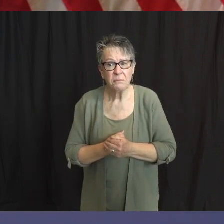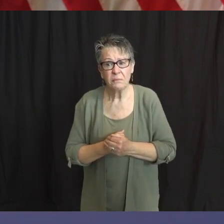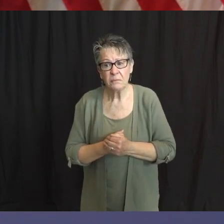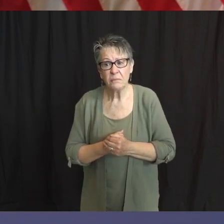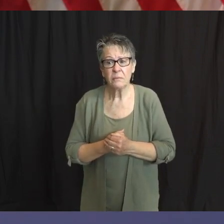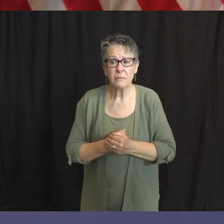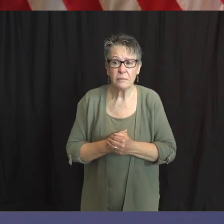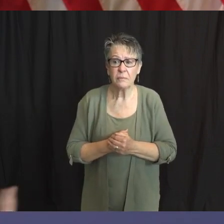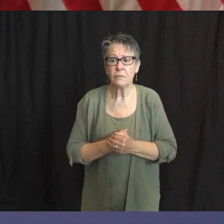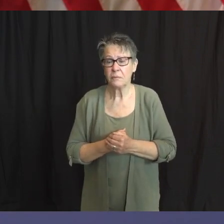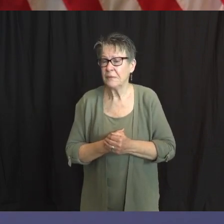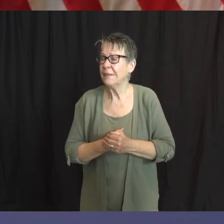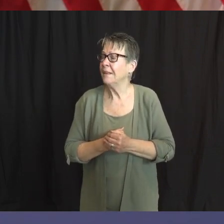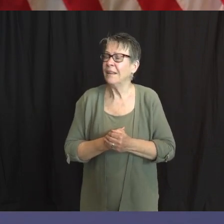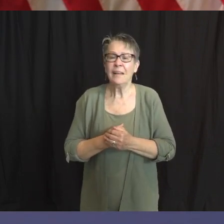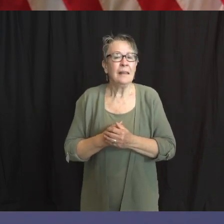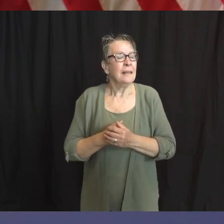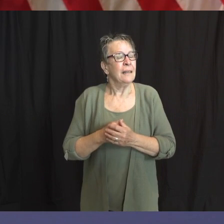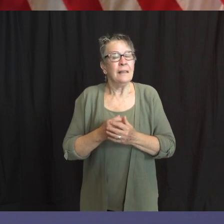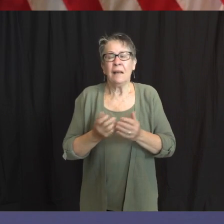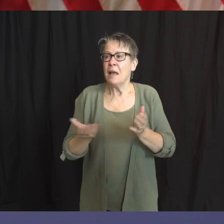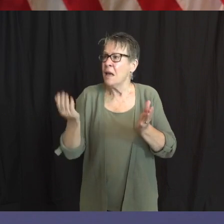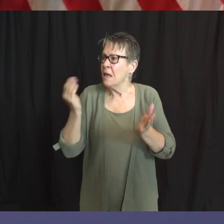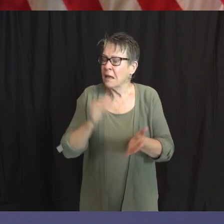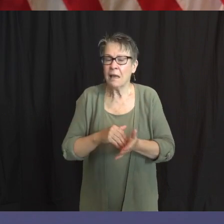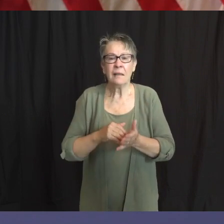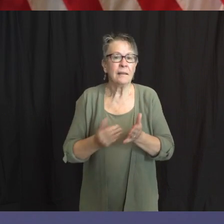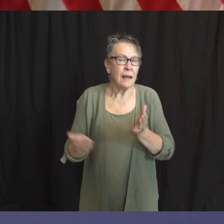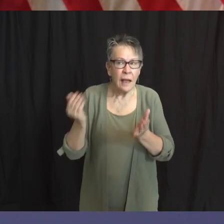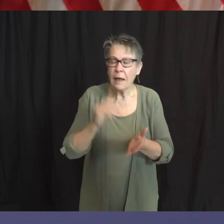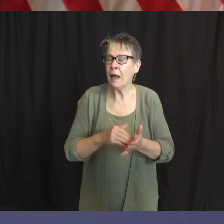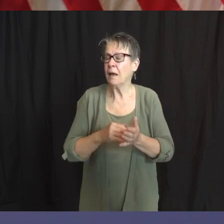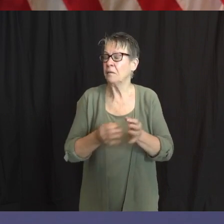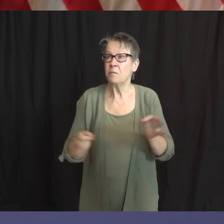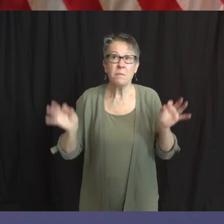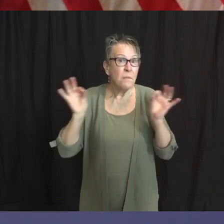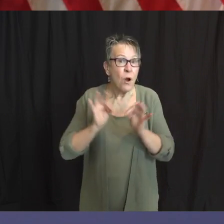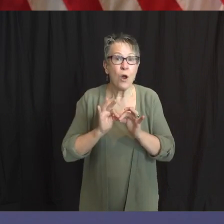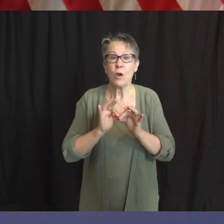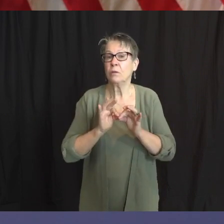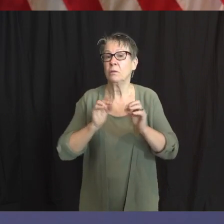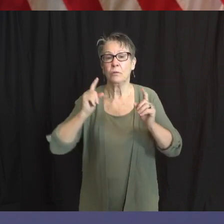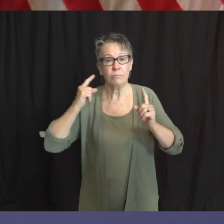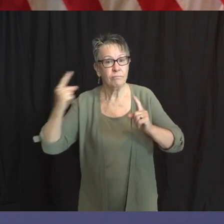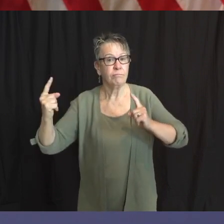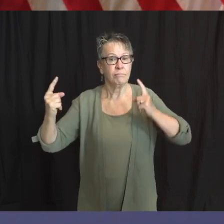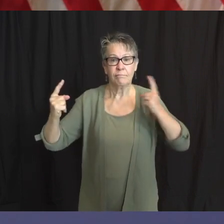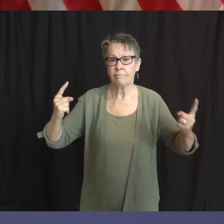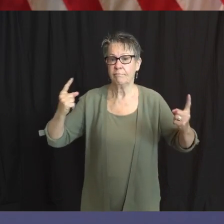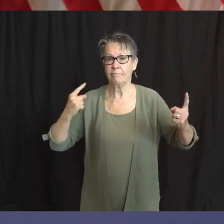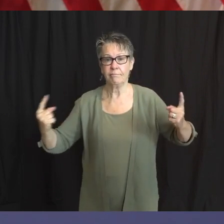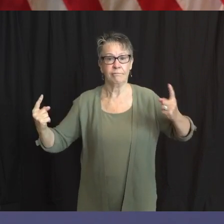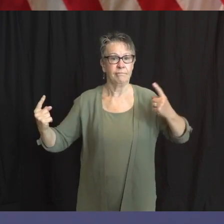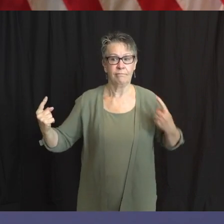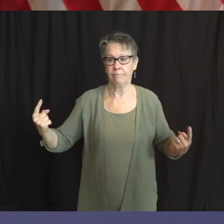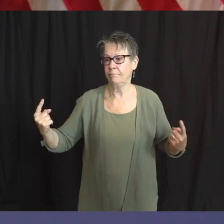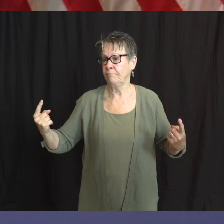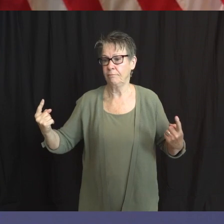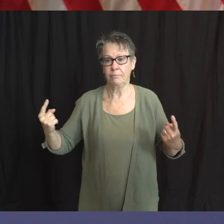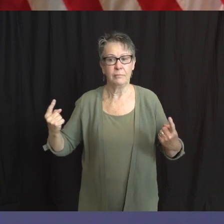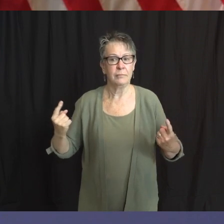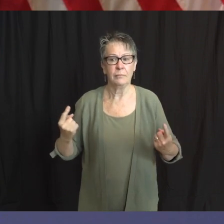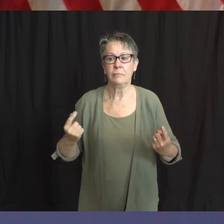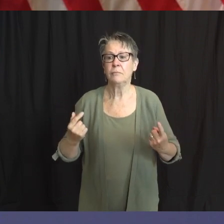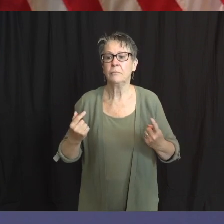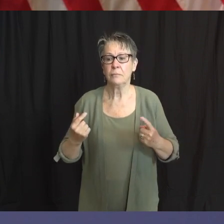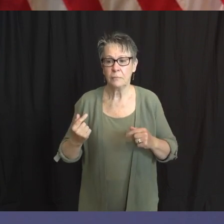remember now we're allowing, and we have actually from the beginning, private prayer of under 10 already occurs,